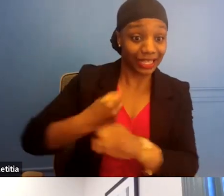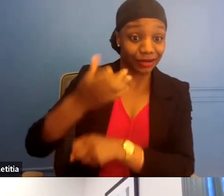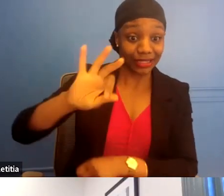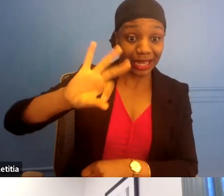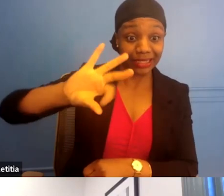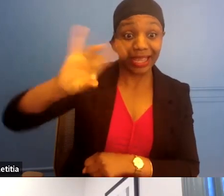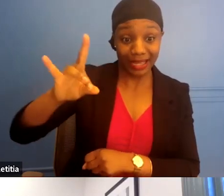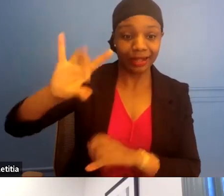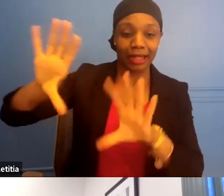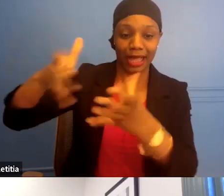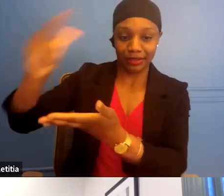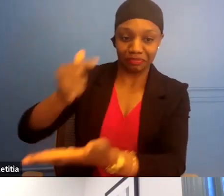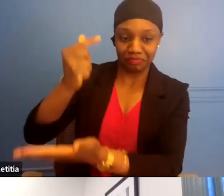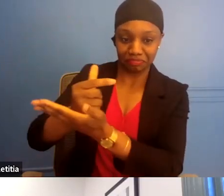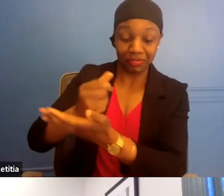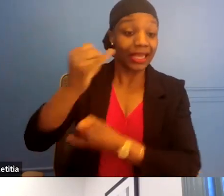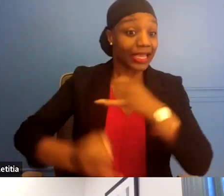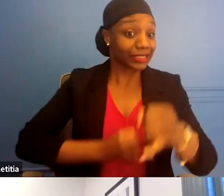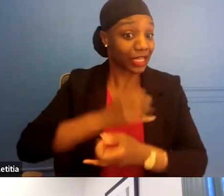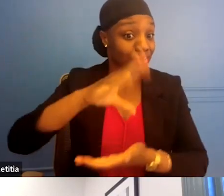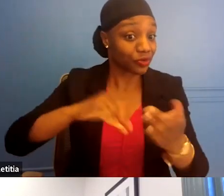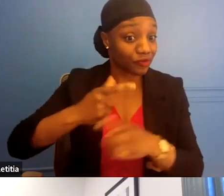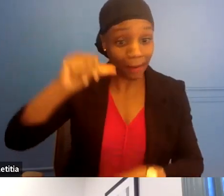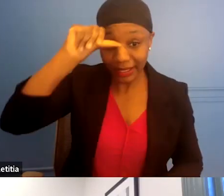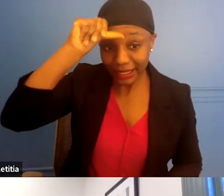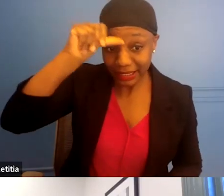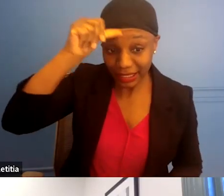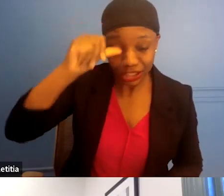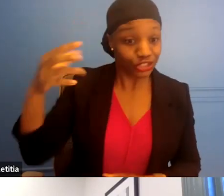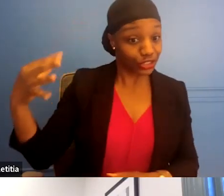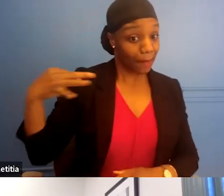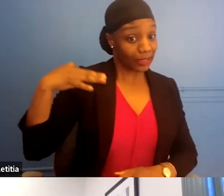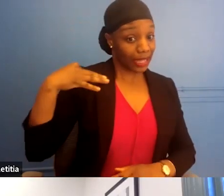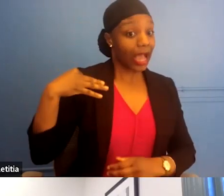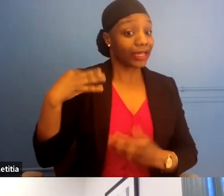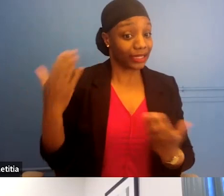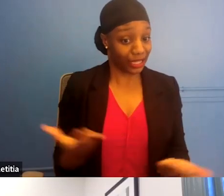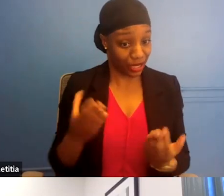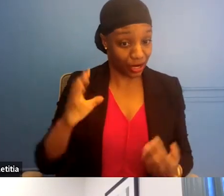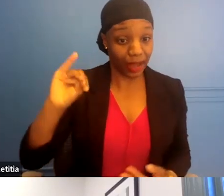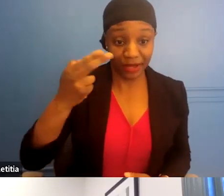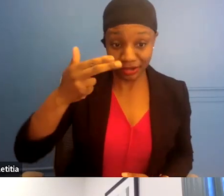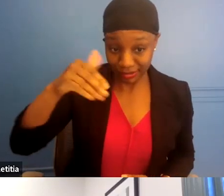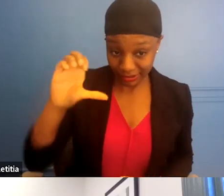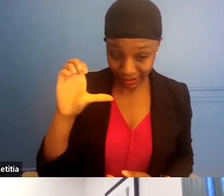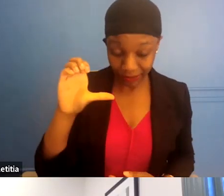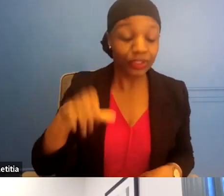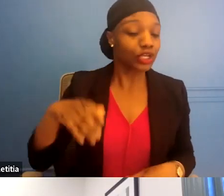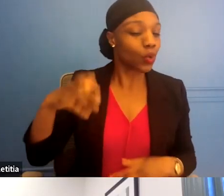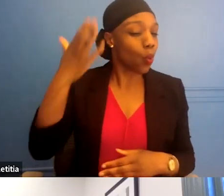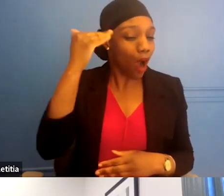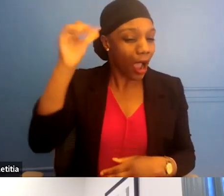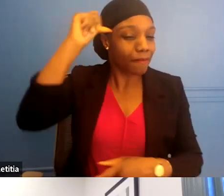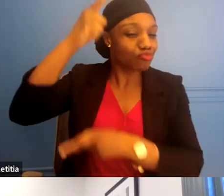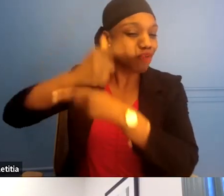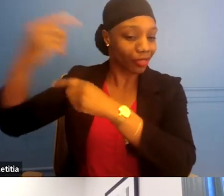1998. An international student from India, Farah applied to Mount Holyoke sight unseen on the advice of her older brother,